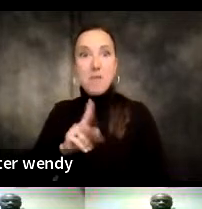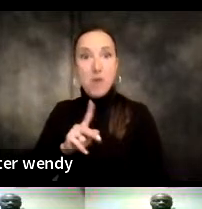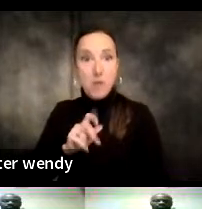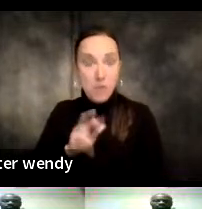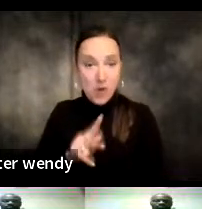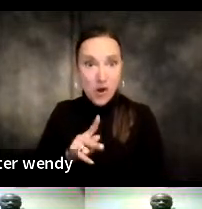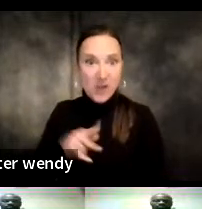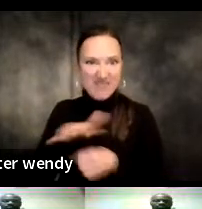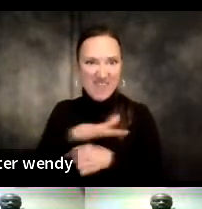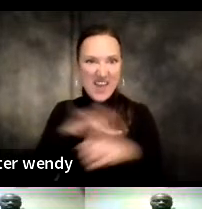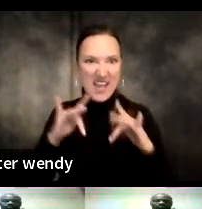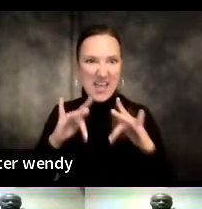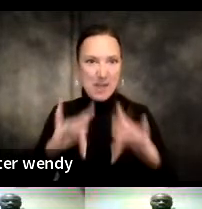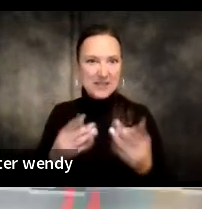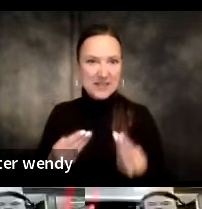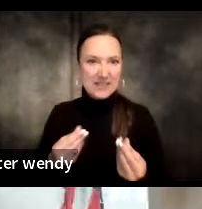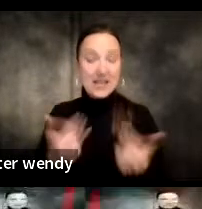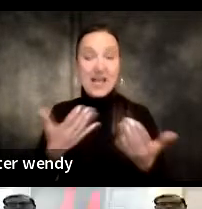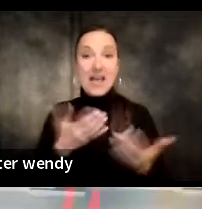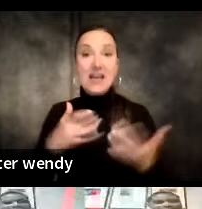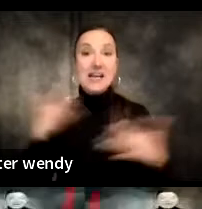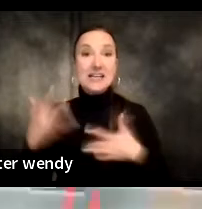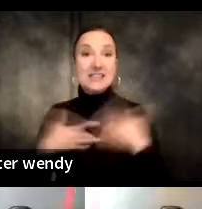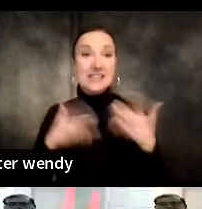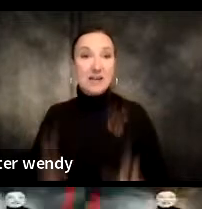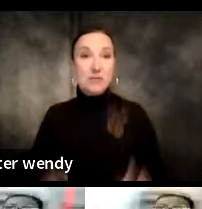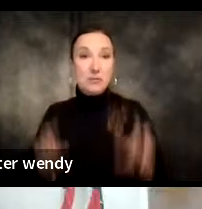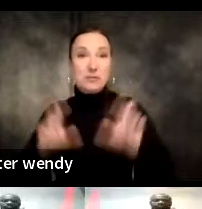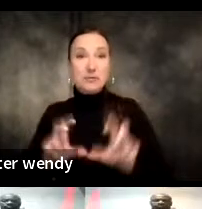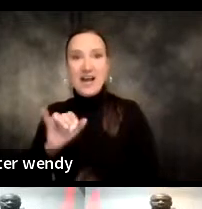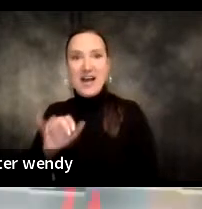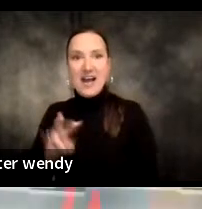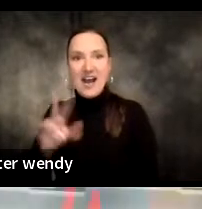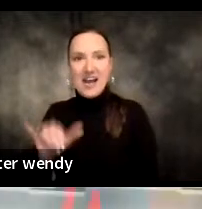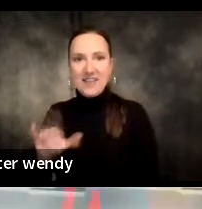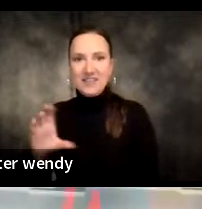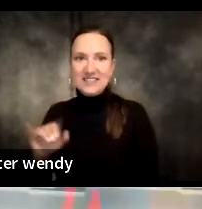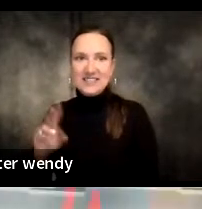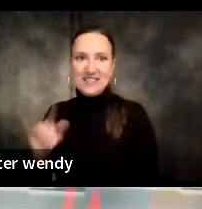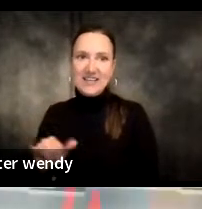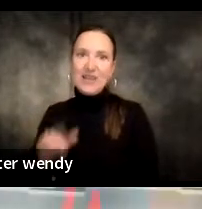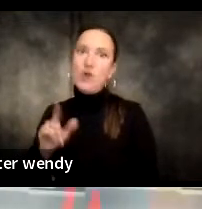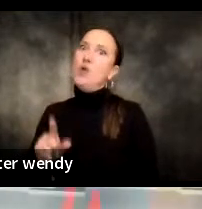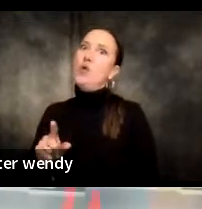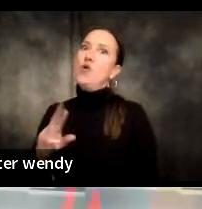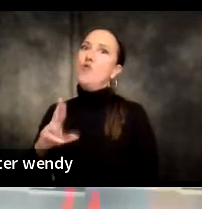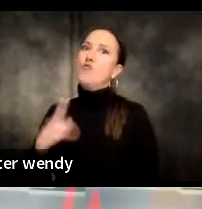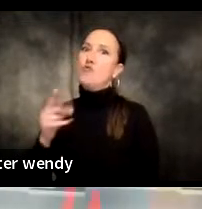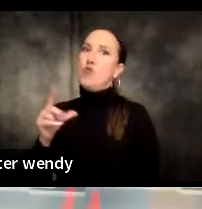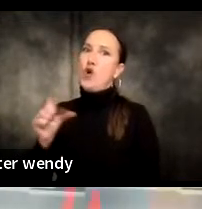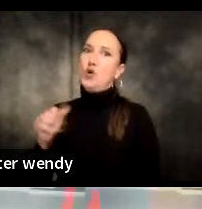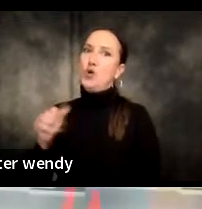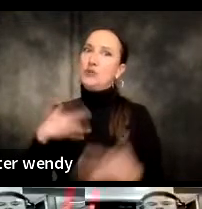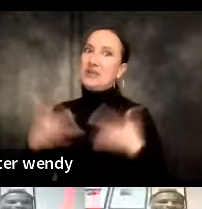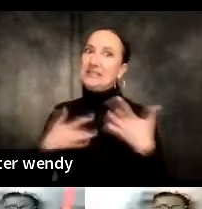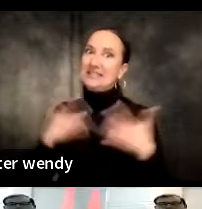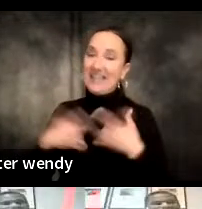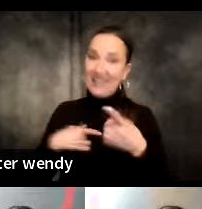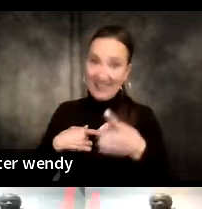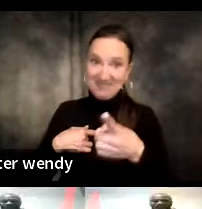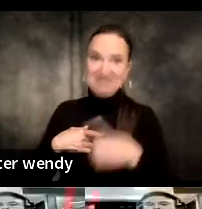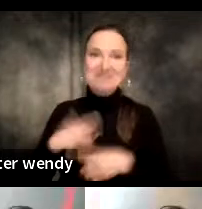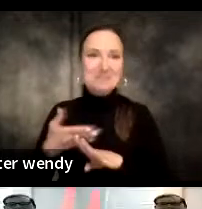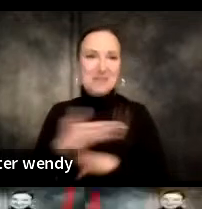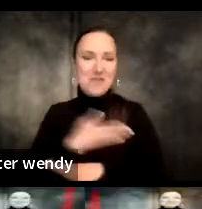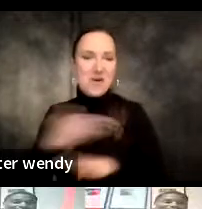am really proud of the mayor's proposed investment in Ivy City. And I know Commissioner Rose and all of you are as well. So even